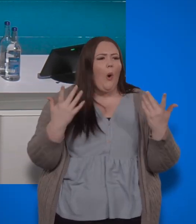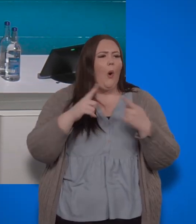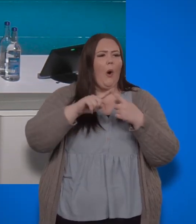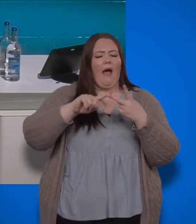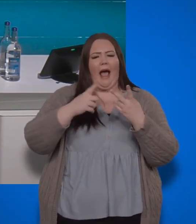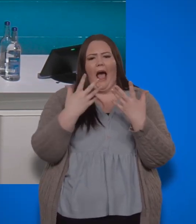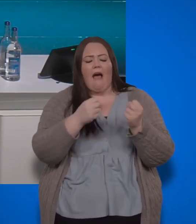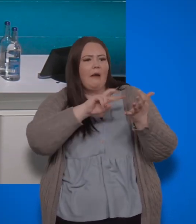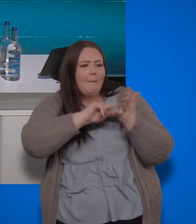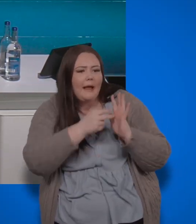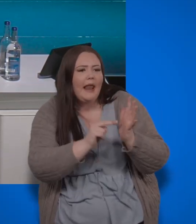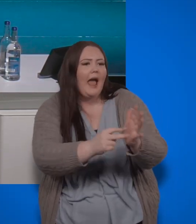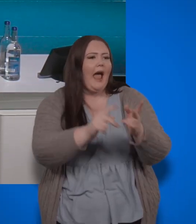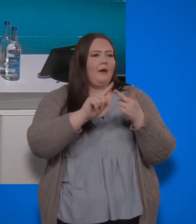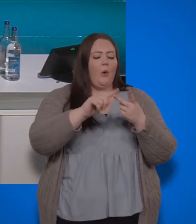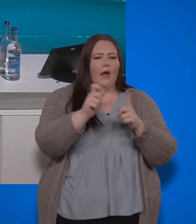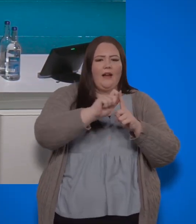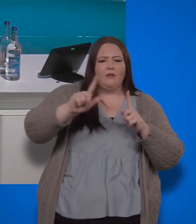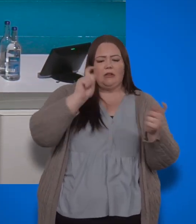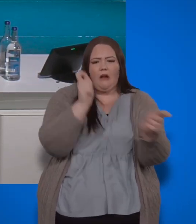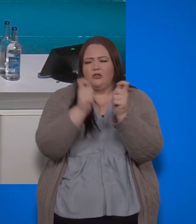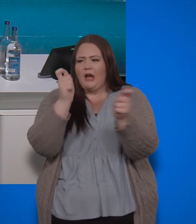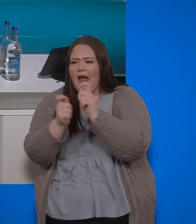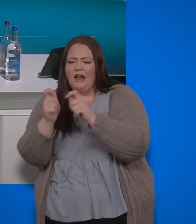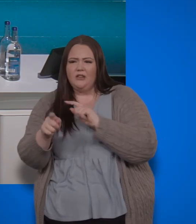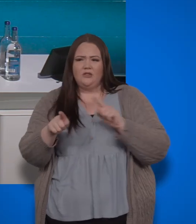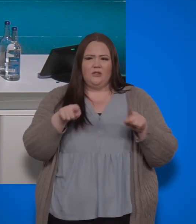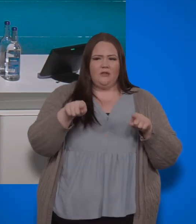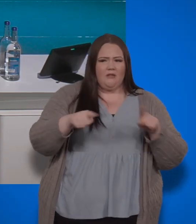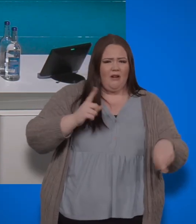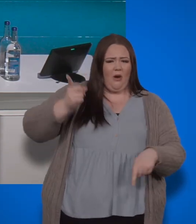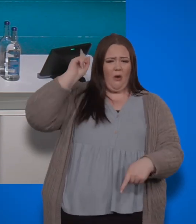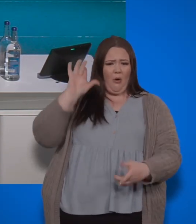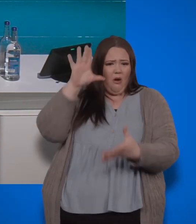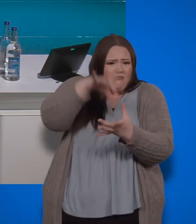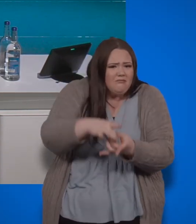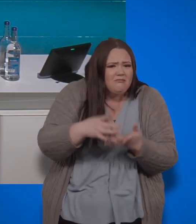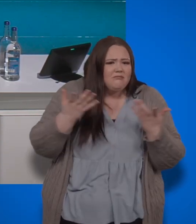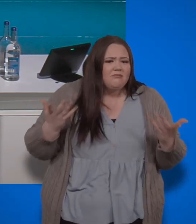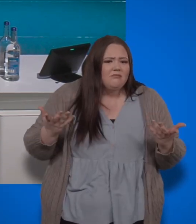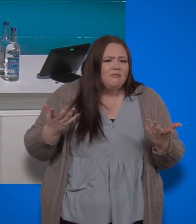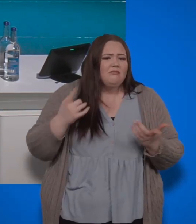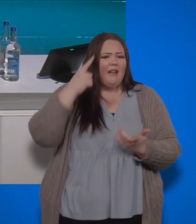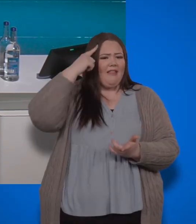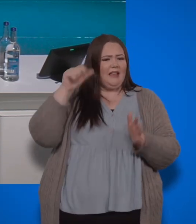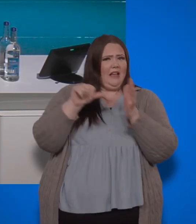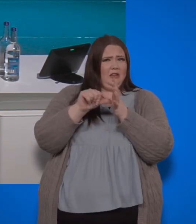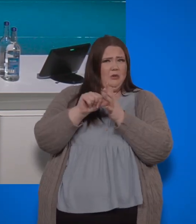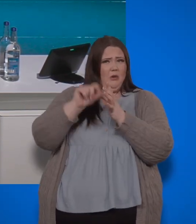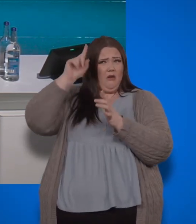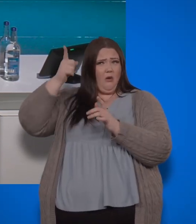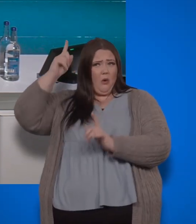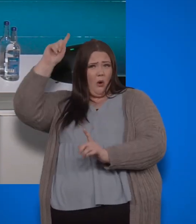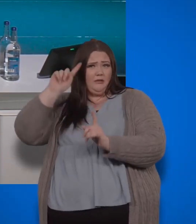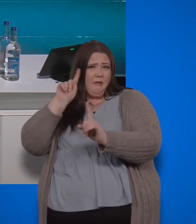that there was that the evolutionary changes was into the was part of God's